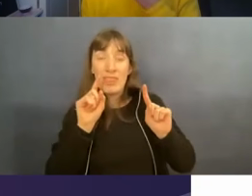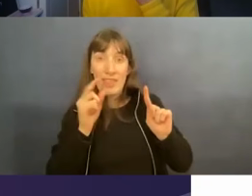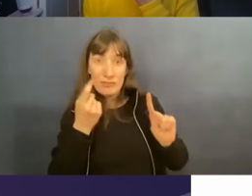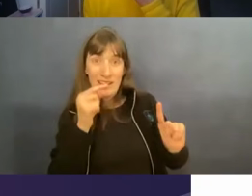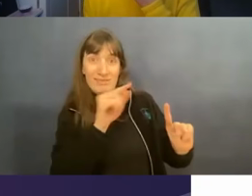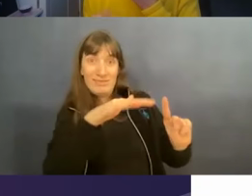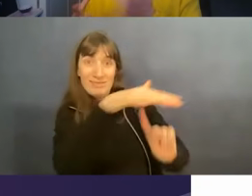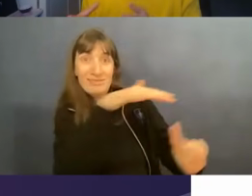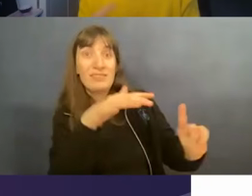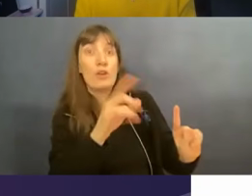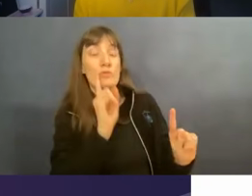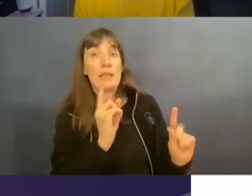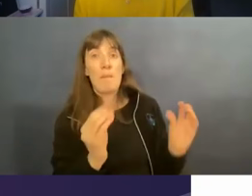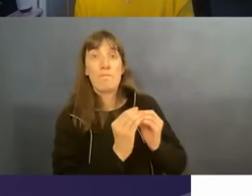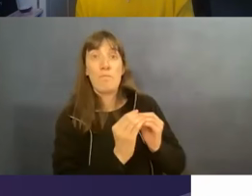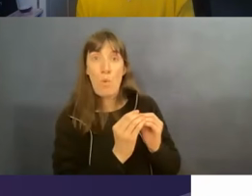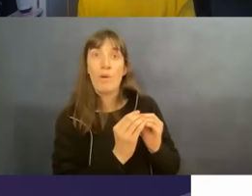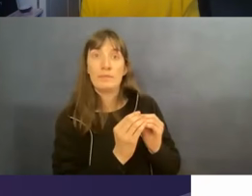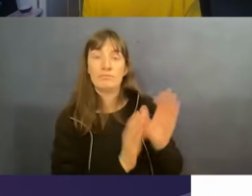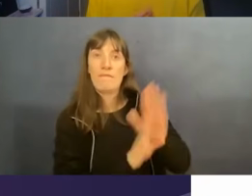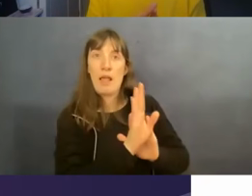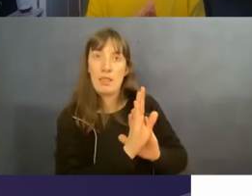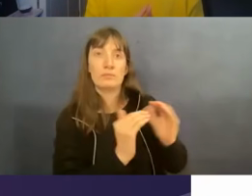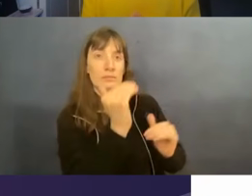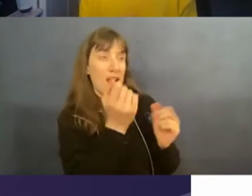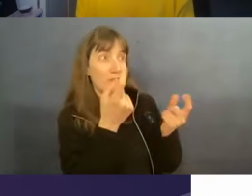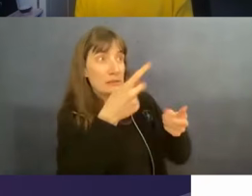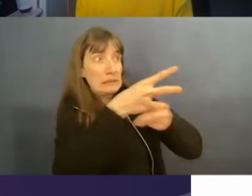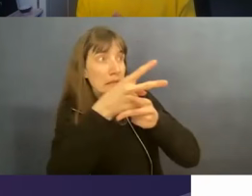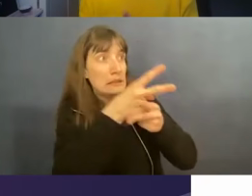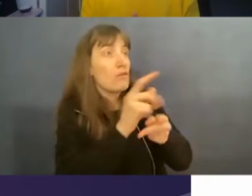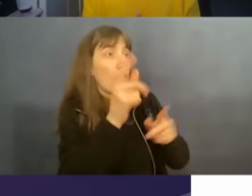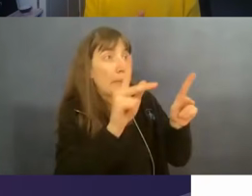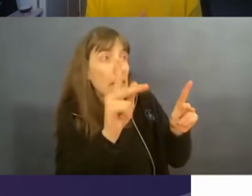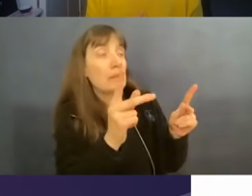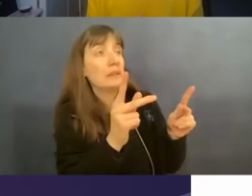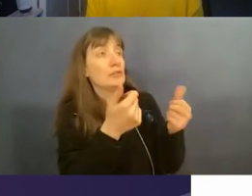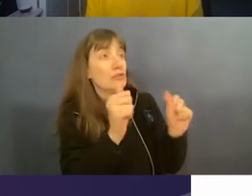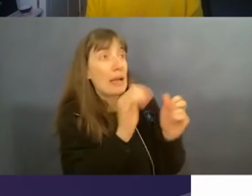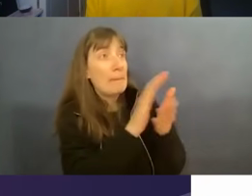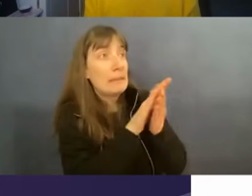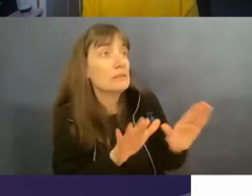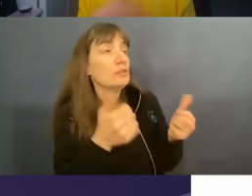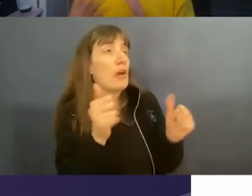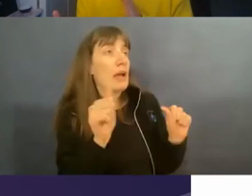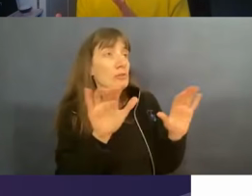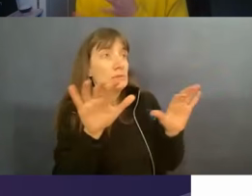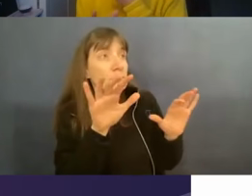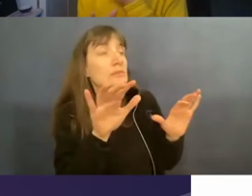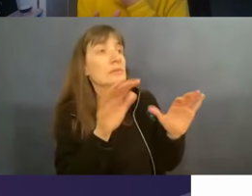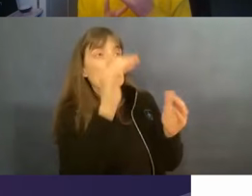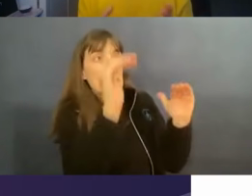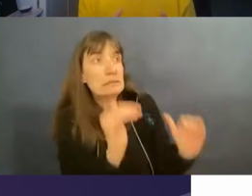heightened. Because they're used to catering to other people and trying to keep the peace or trying to do things to make that